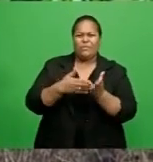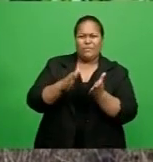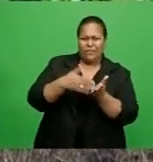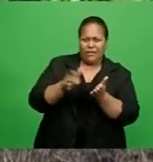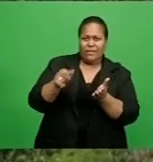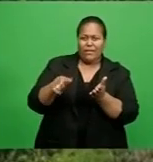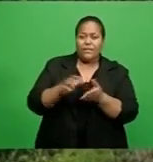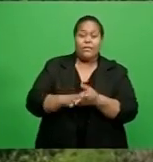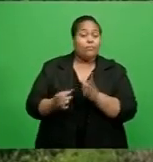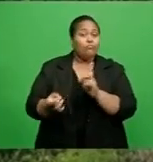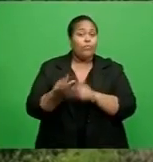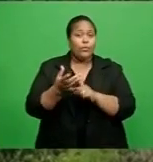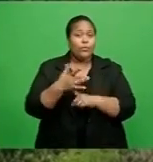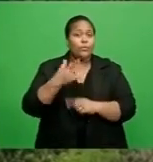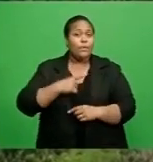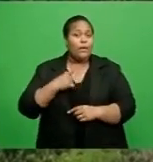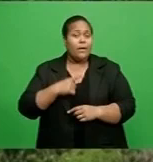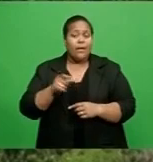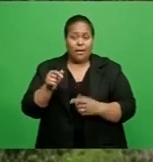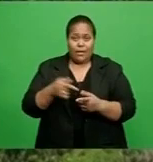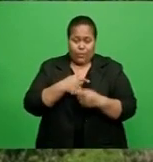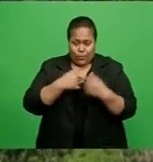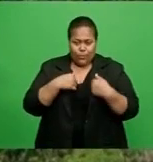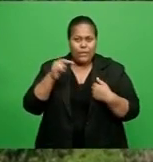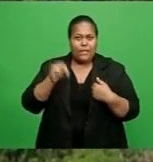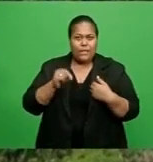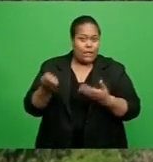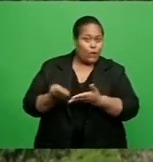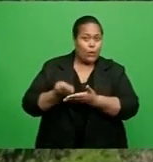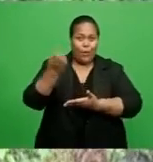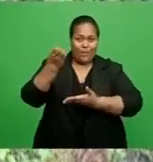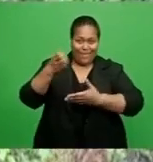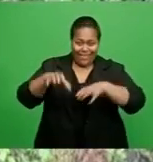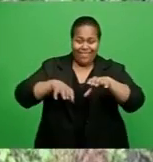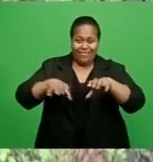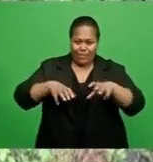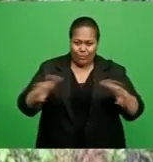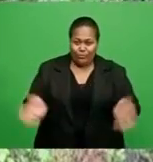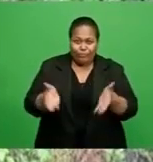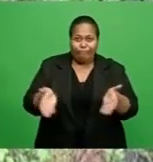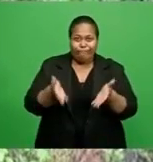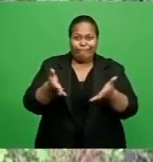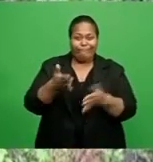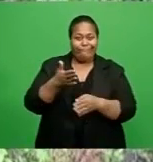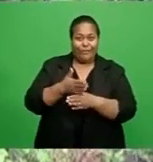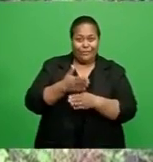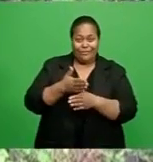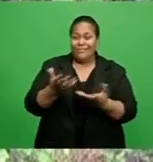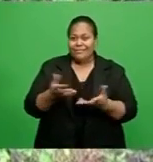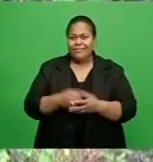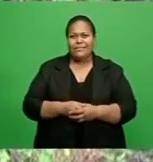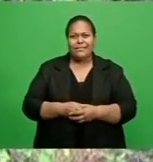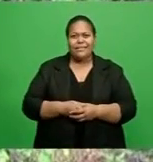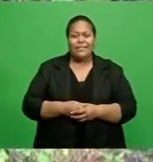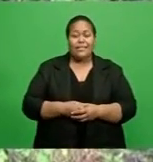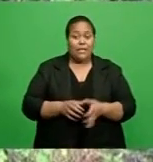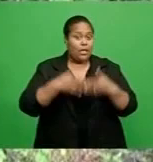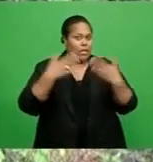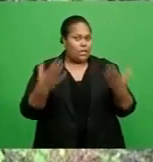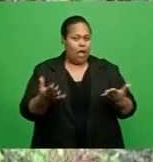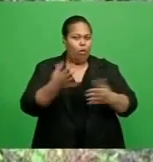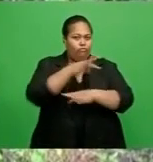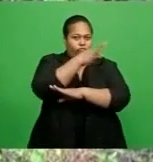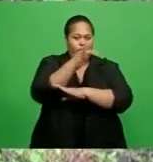vitally important because at this juncture when we need economic activity, our mahogany plantations are actually mature and ready to be